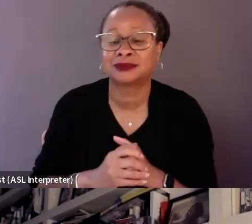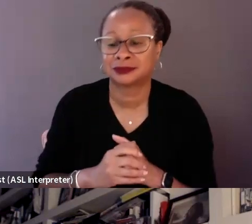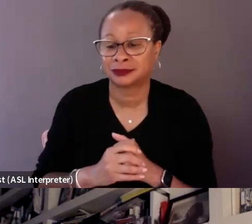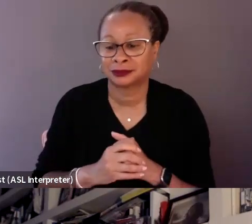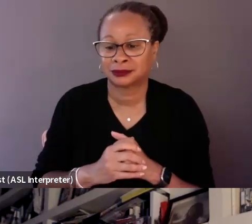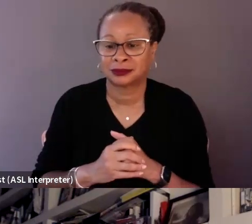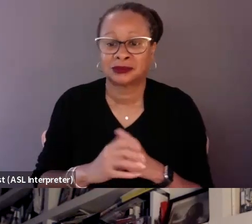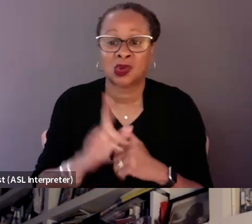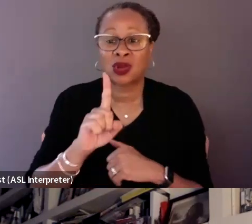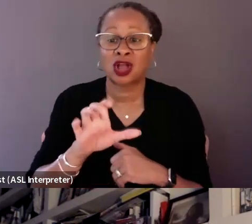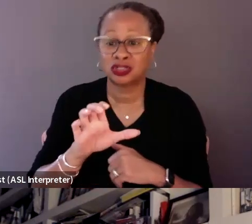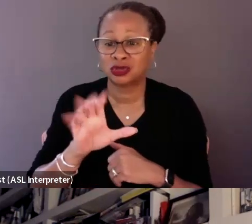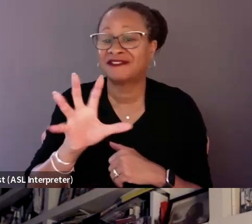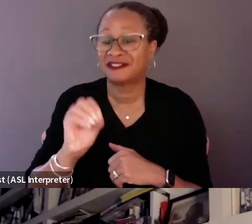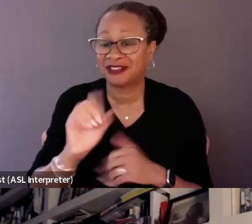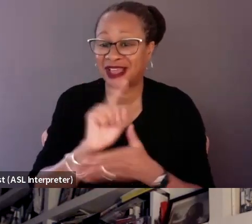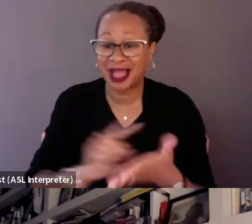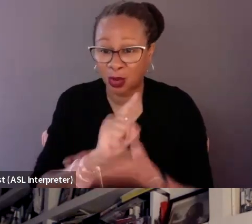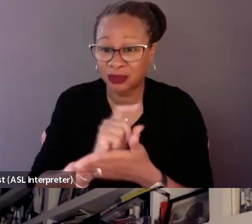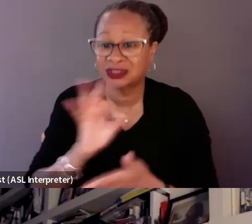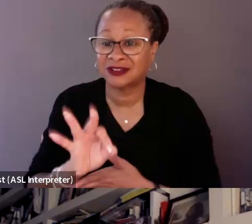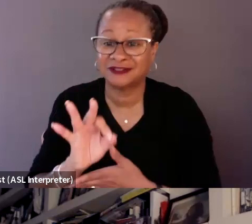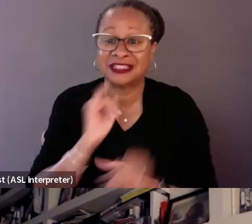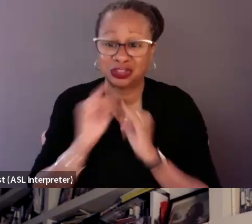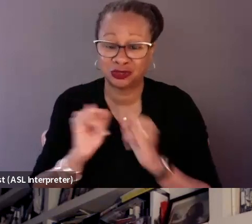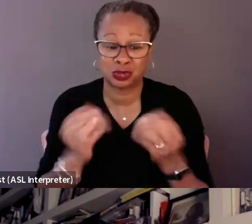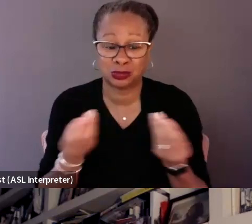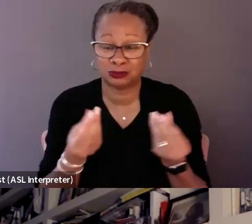150 hours of interviews. So